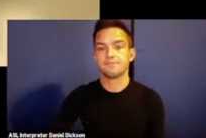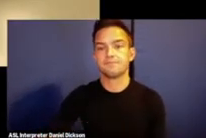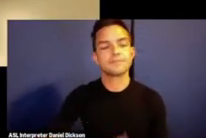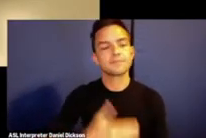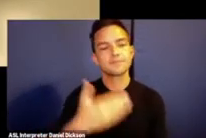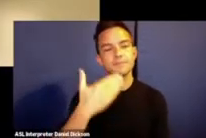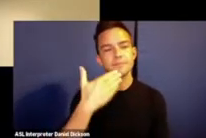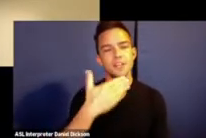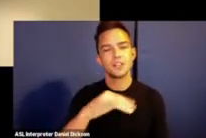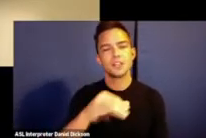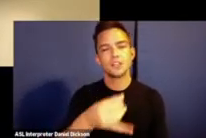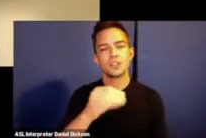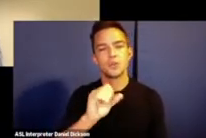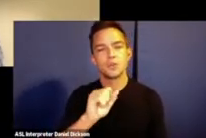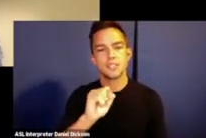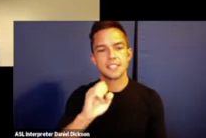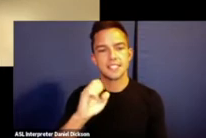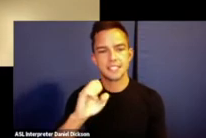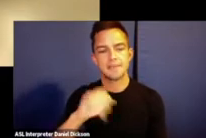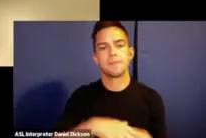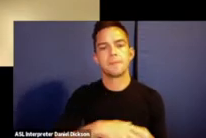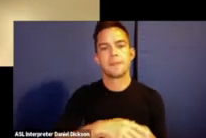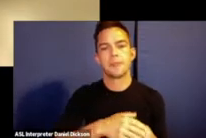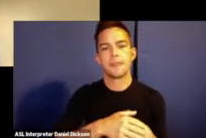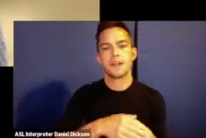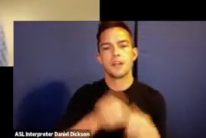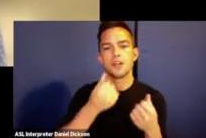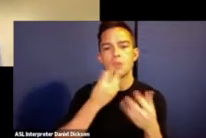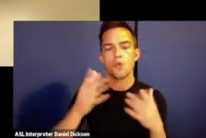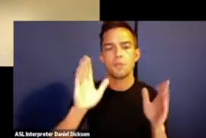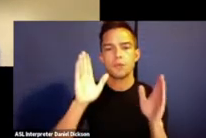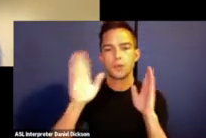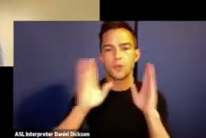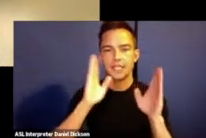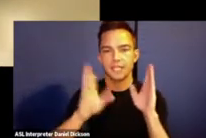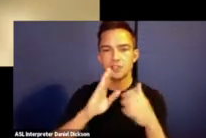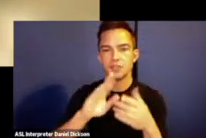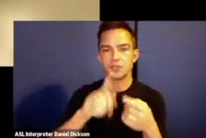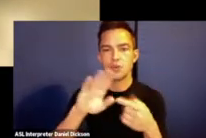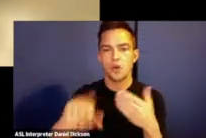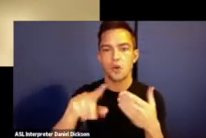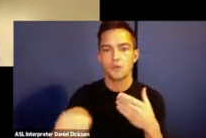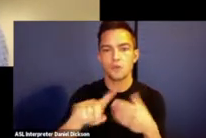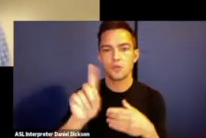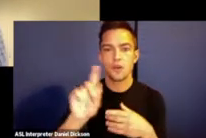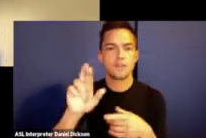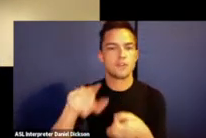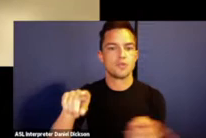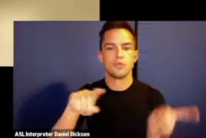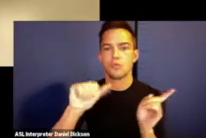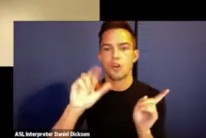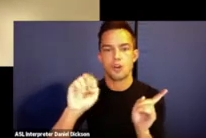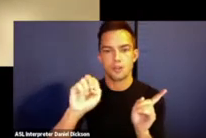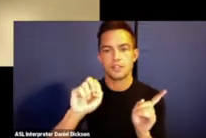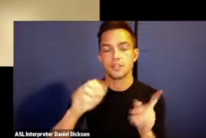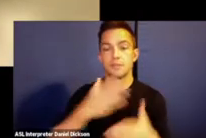Thanks, Josie, and a warm greeting to all of you wherever you are. It's a pleasure to be here, and thank